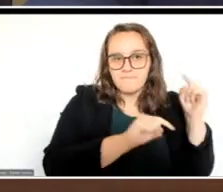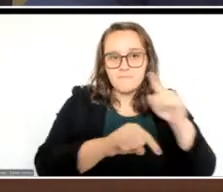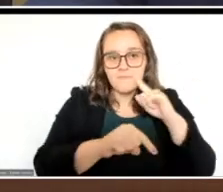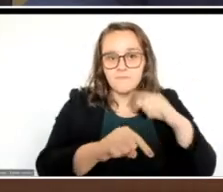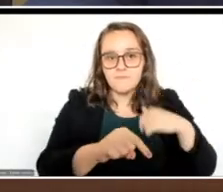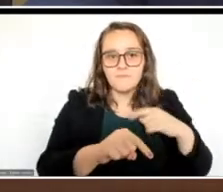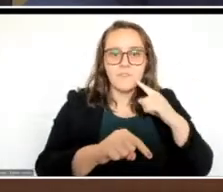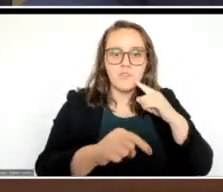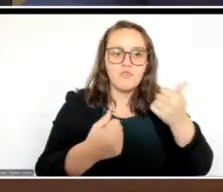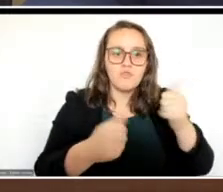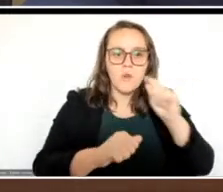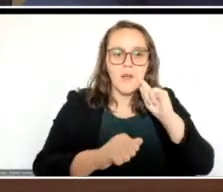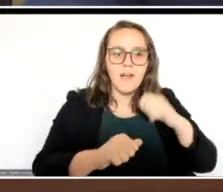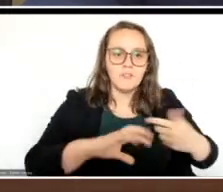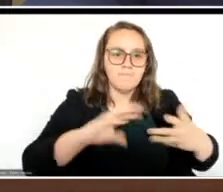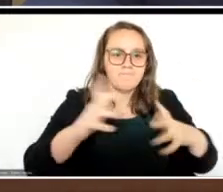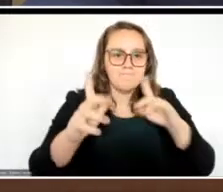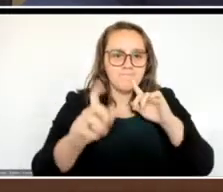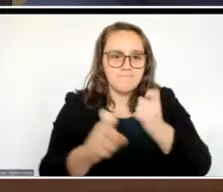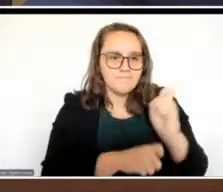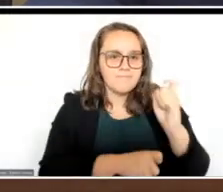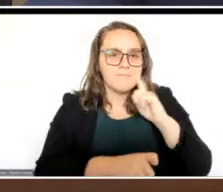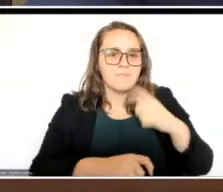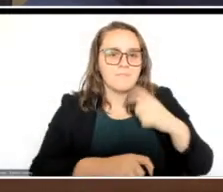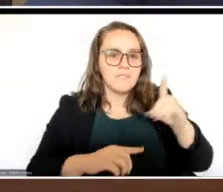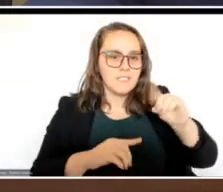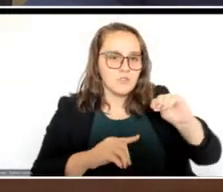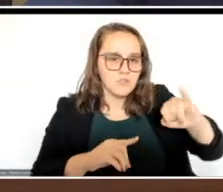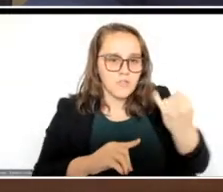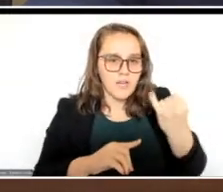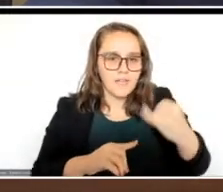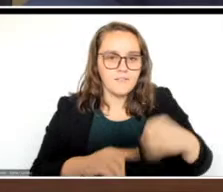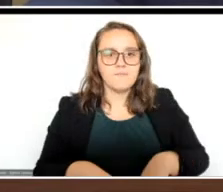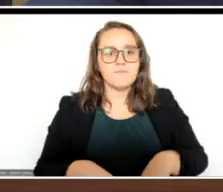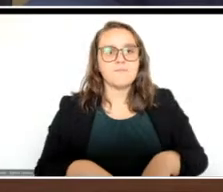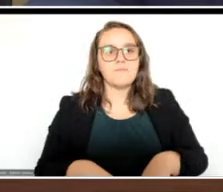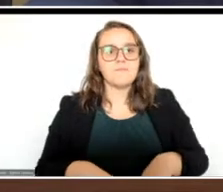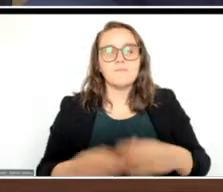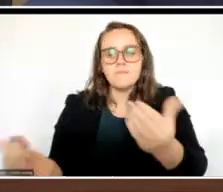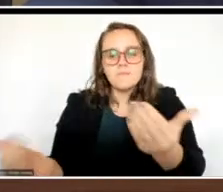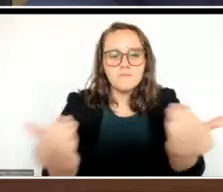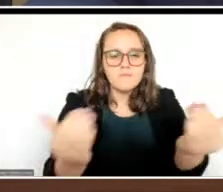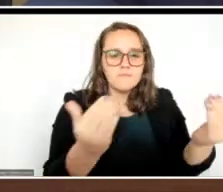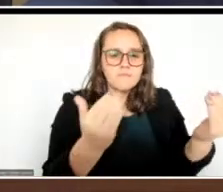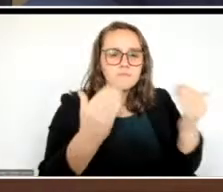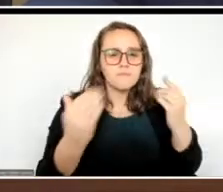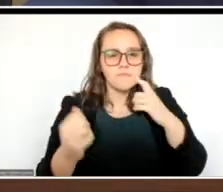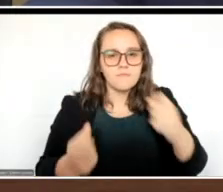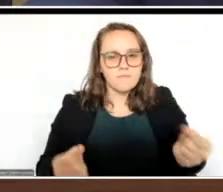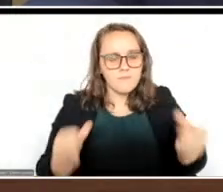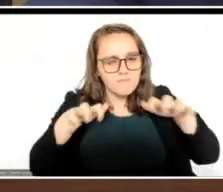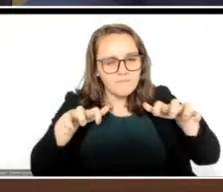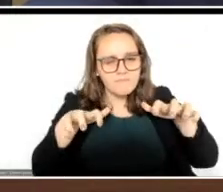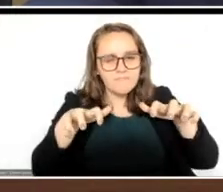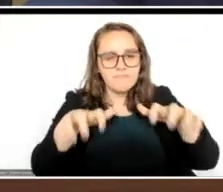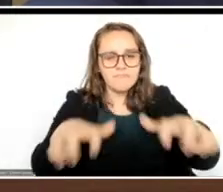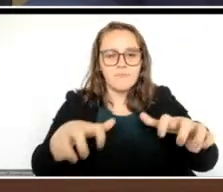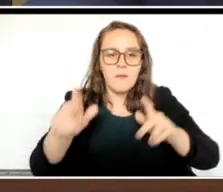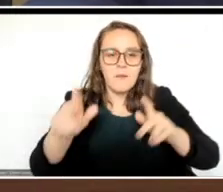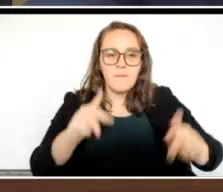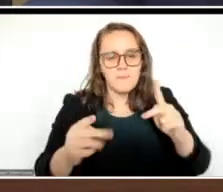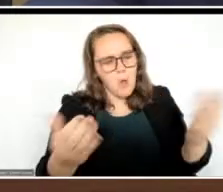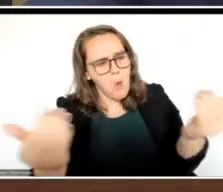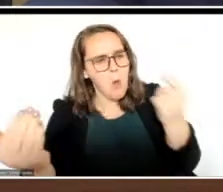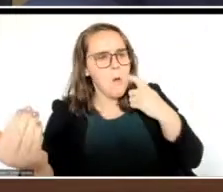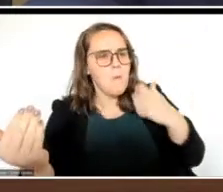of Justice, to summon tens of thousands of supporters to Washington. Knowing that they were angry, knowing that some